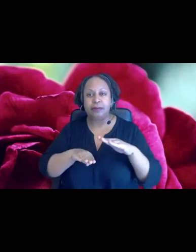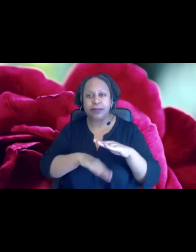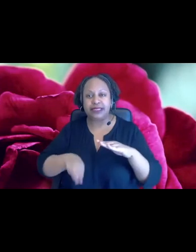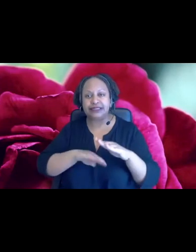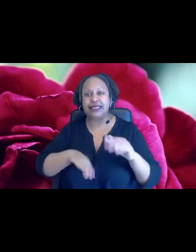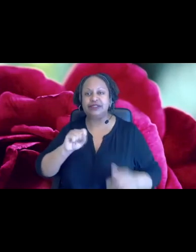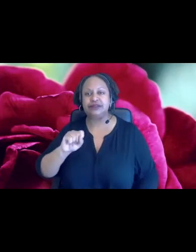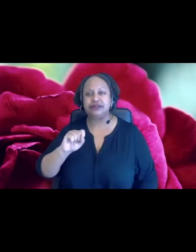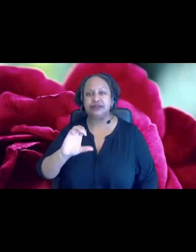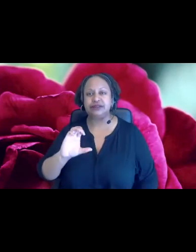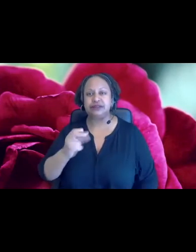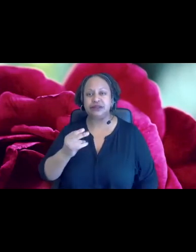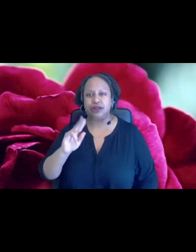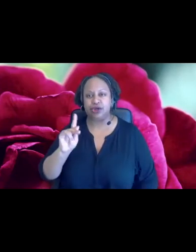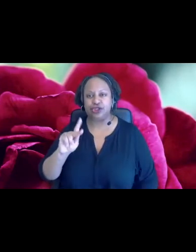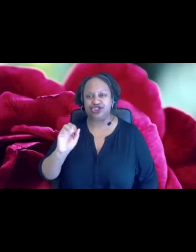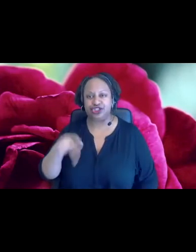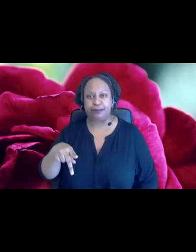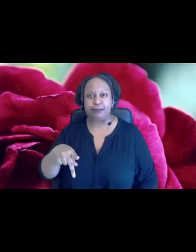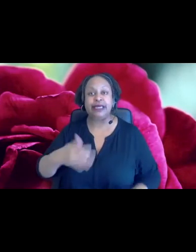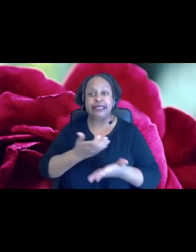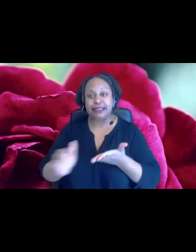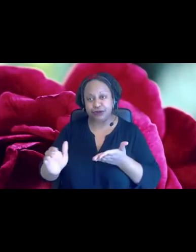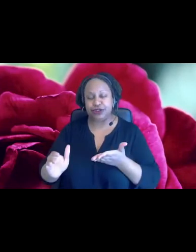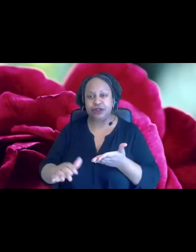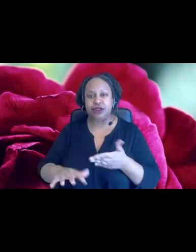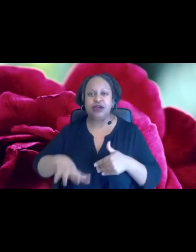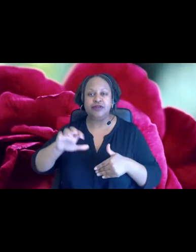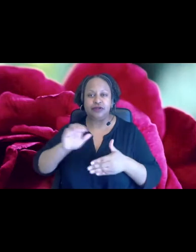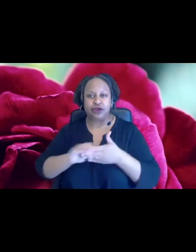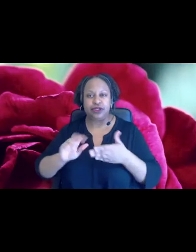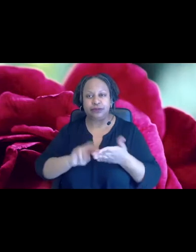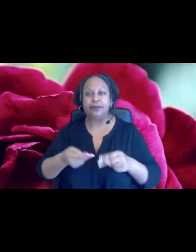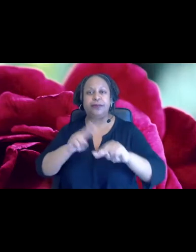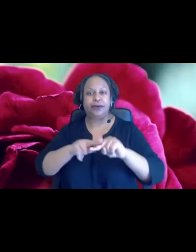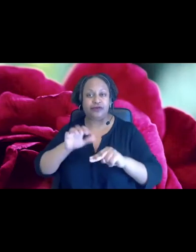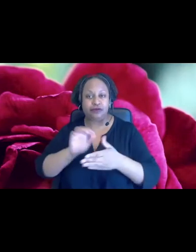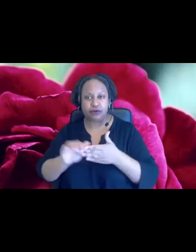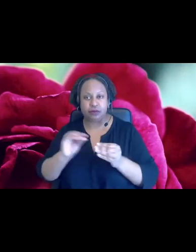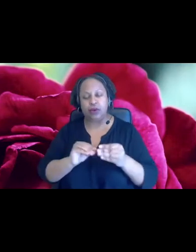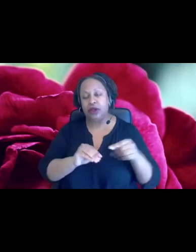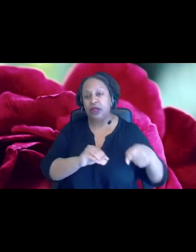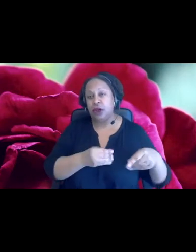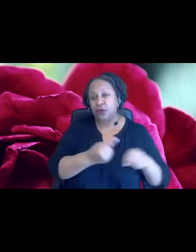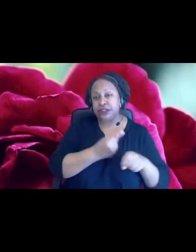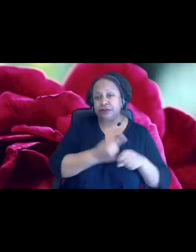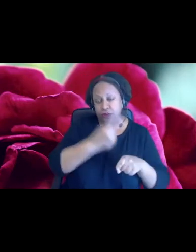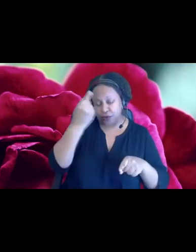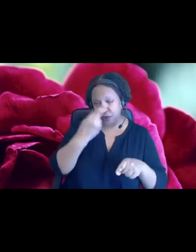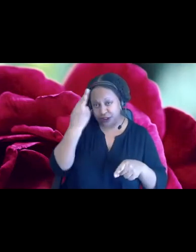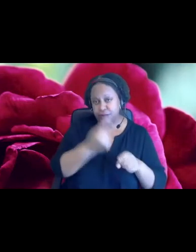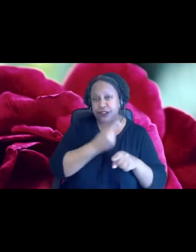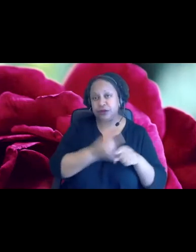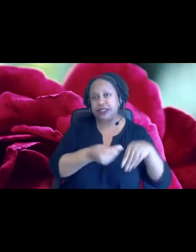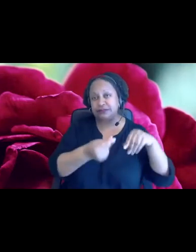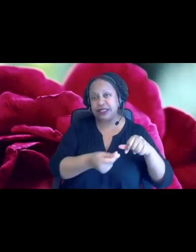$500. So it's an additional $500 over and above the reasonable expenses that you can claim against the grant.